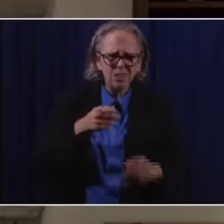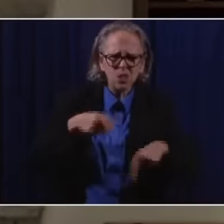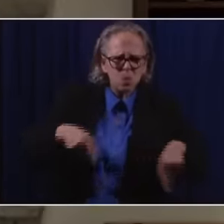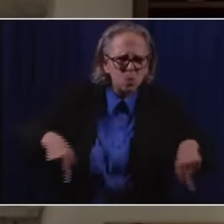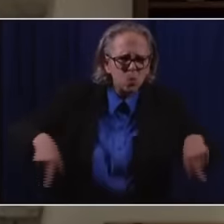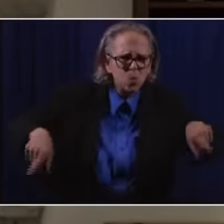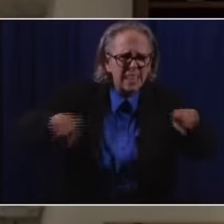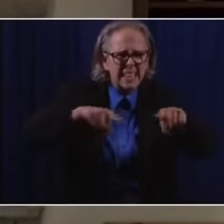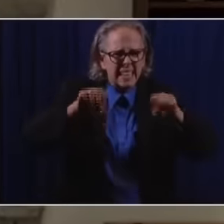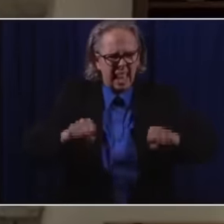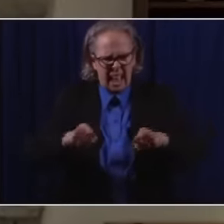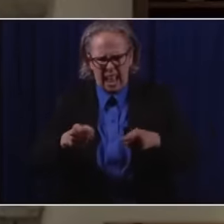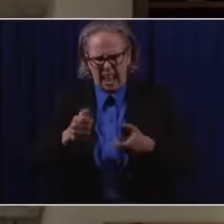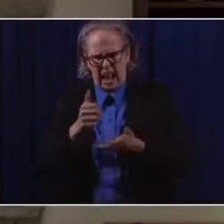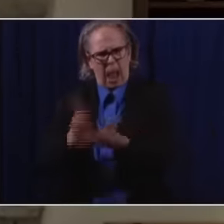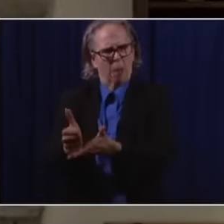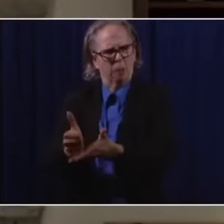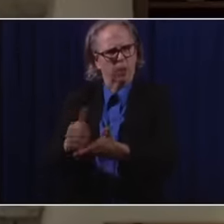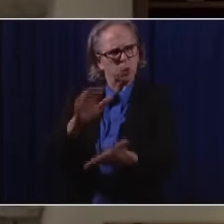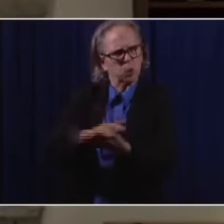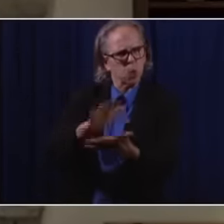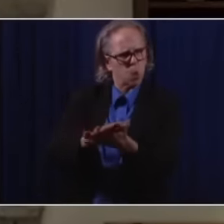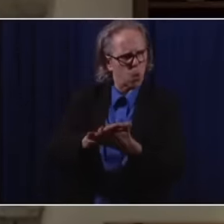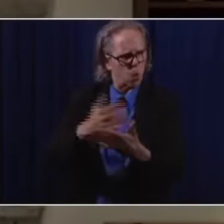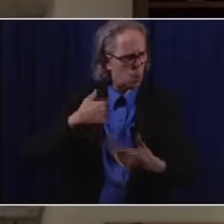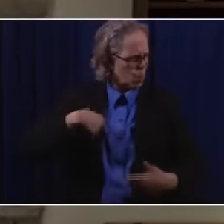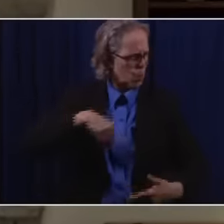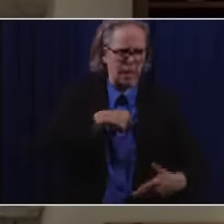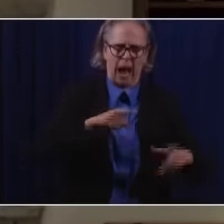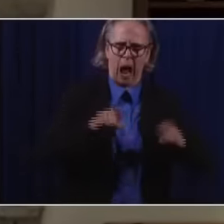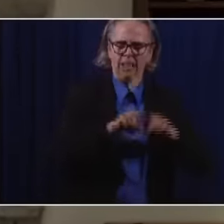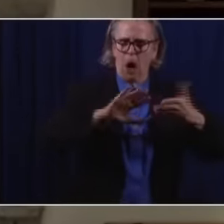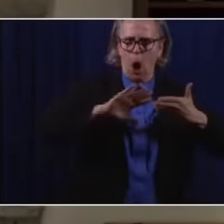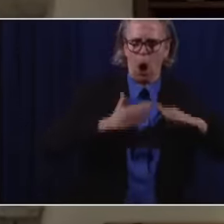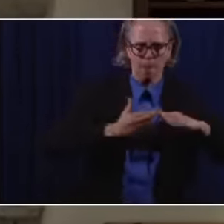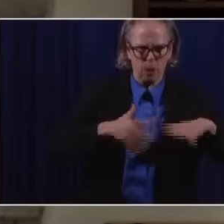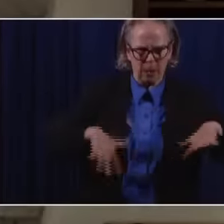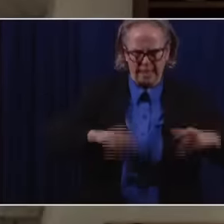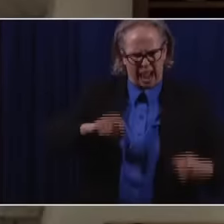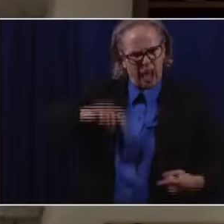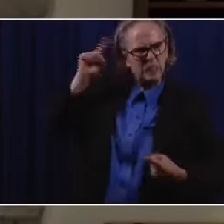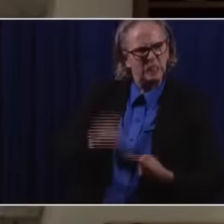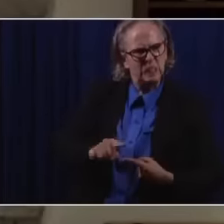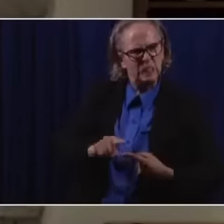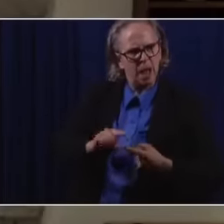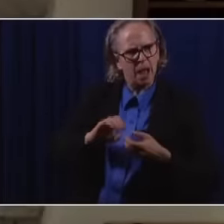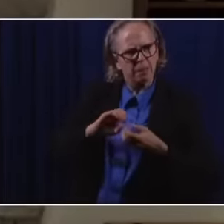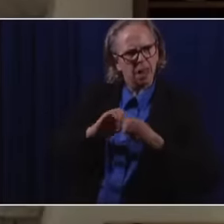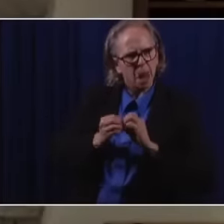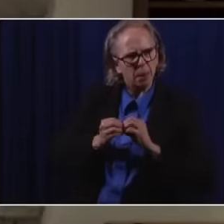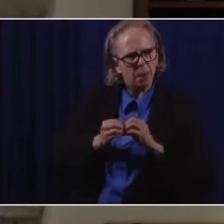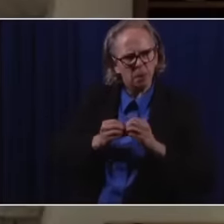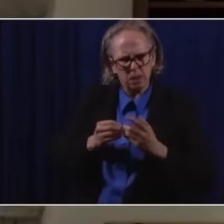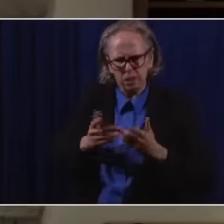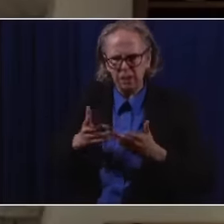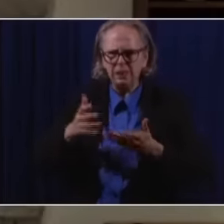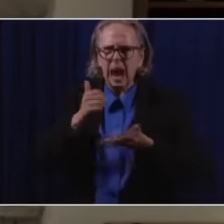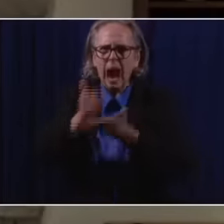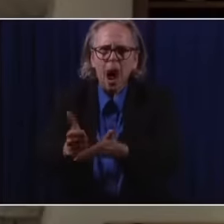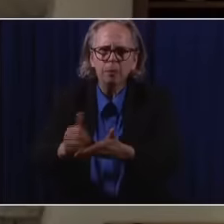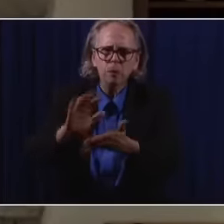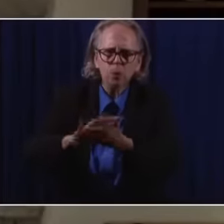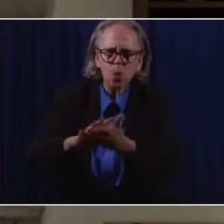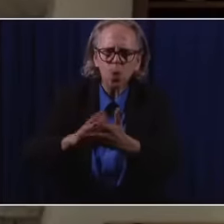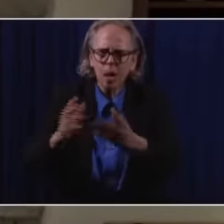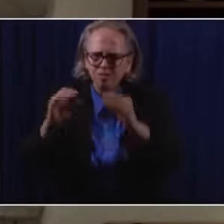to do this. We can create the environment in our communities. And it's incumbent upon us, the adults,